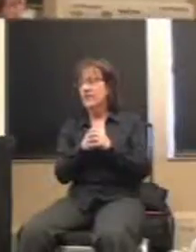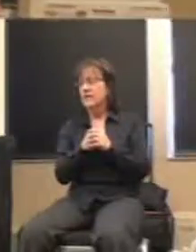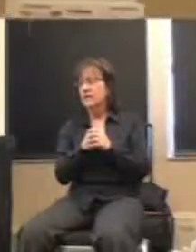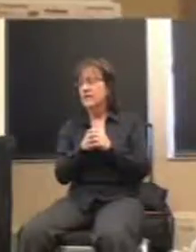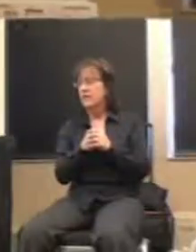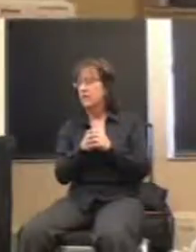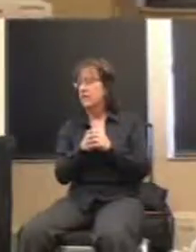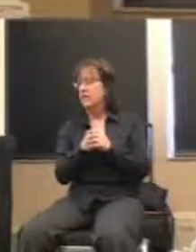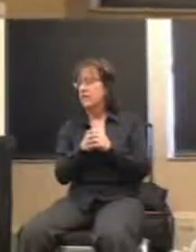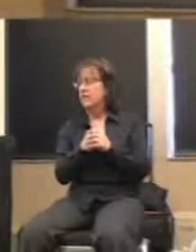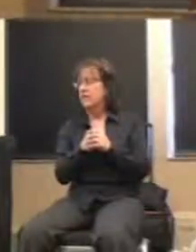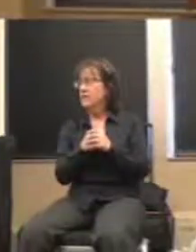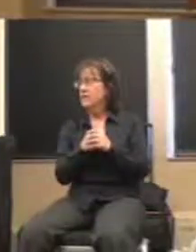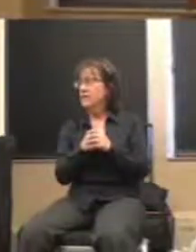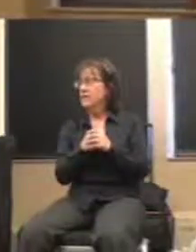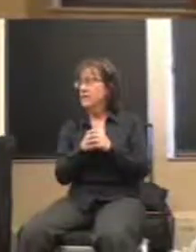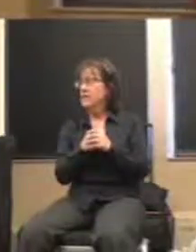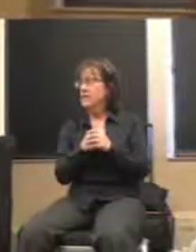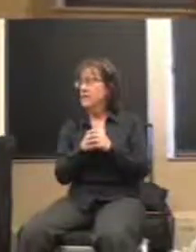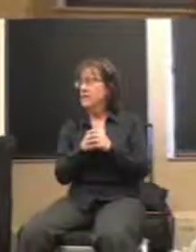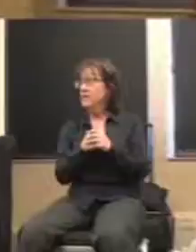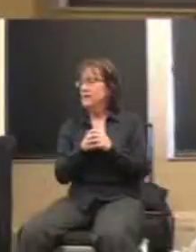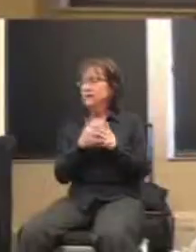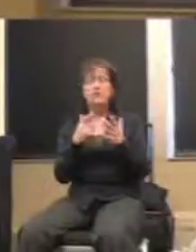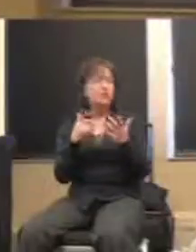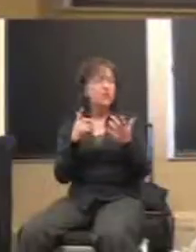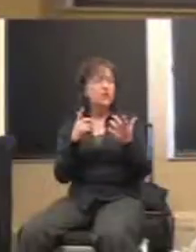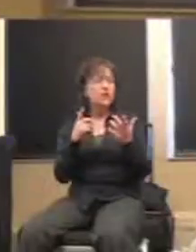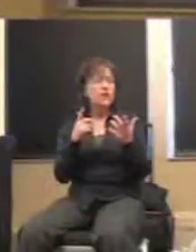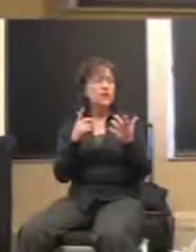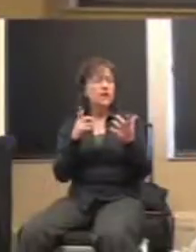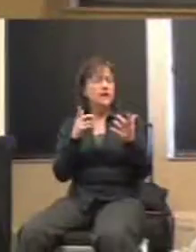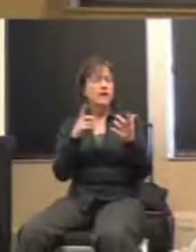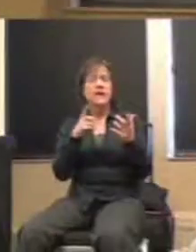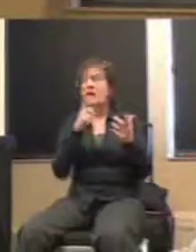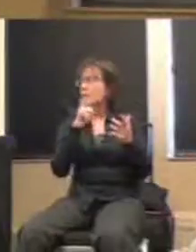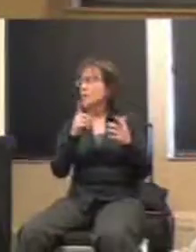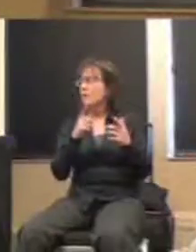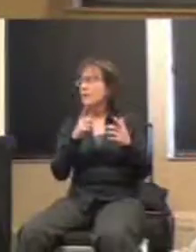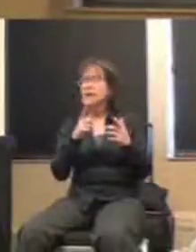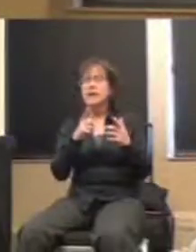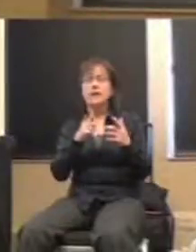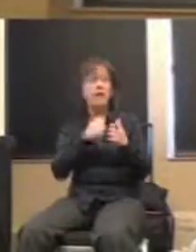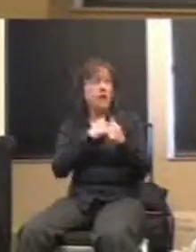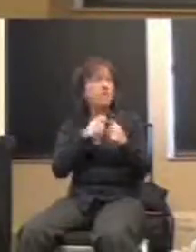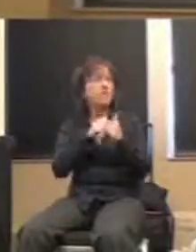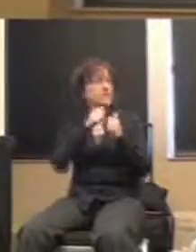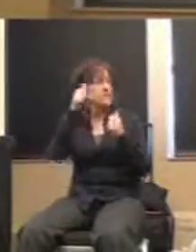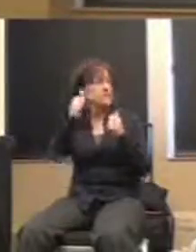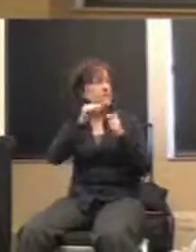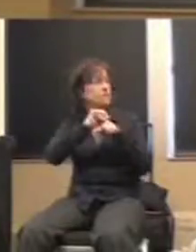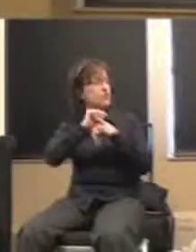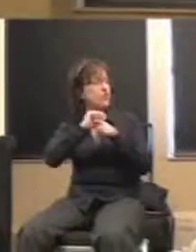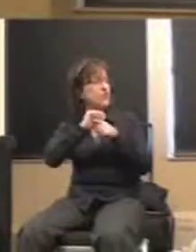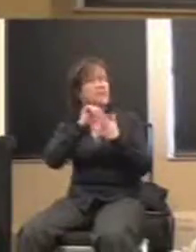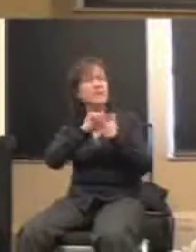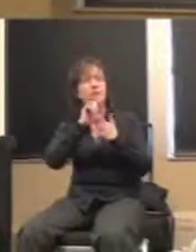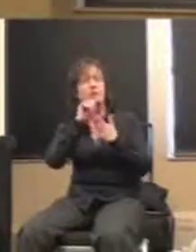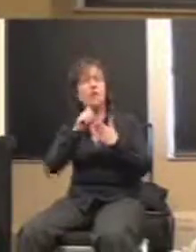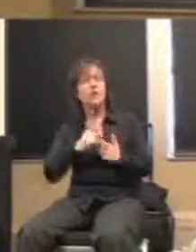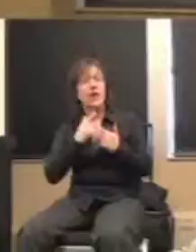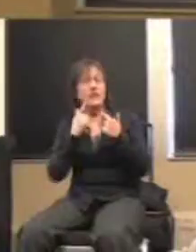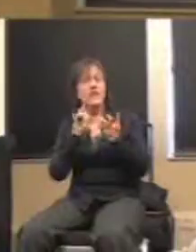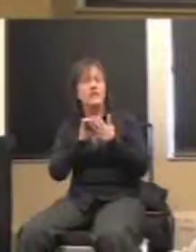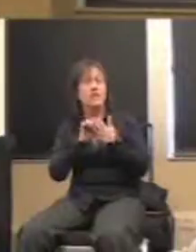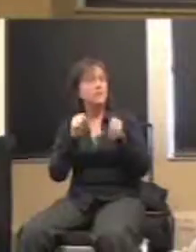not real life by any means. And so I really love distance training because that's real life and that's generalizable